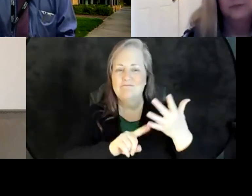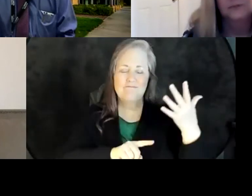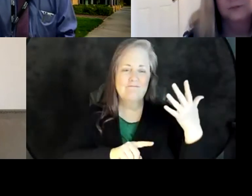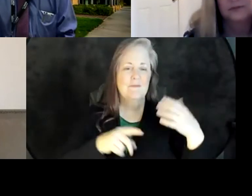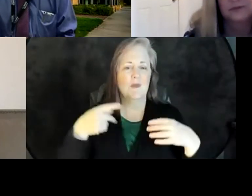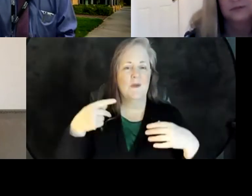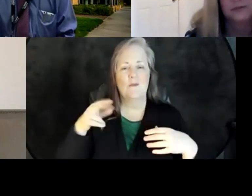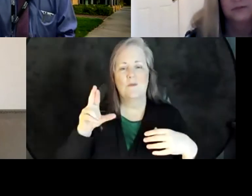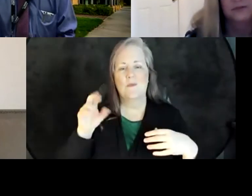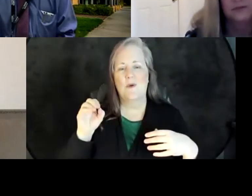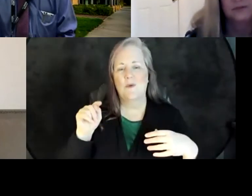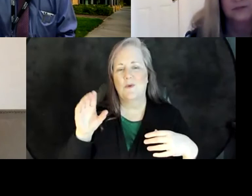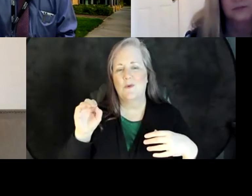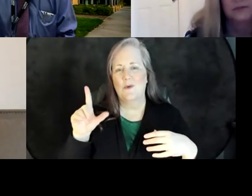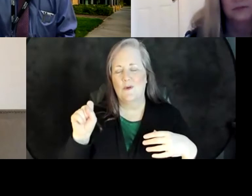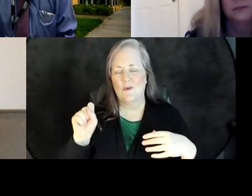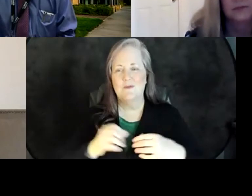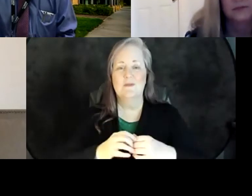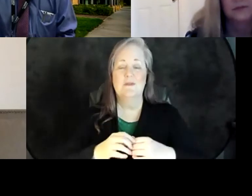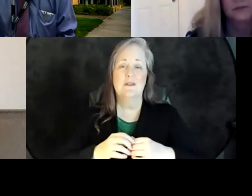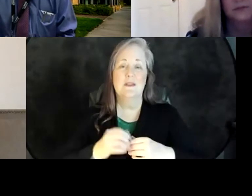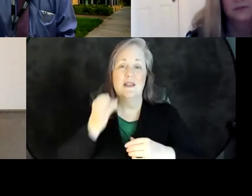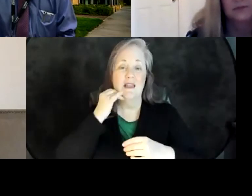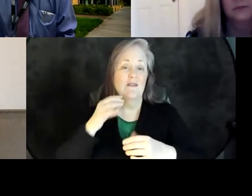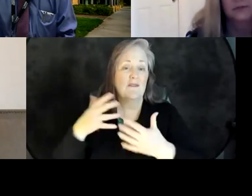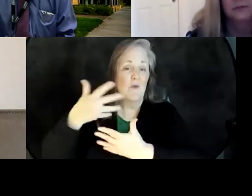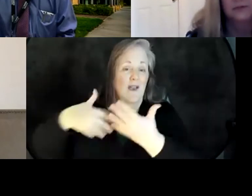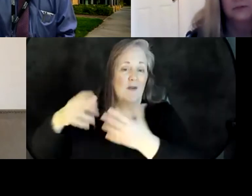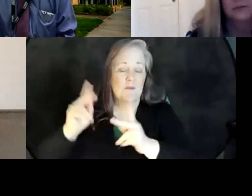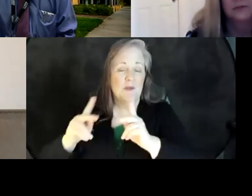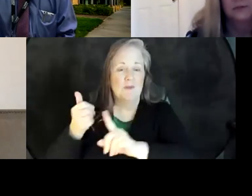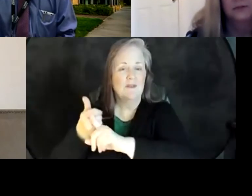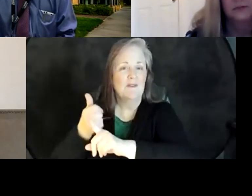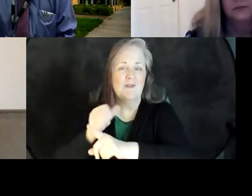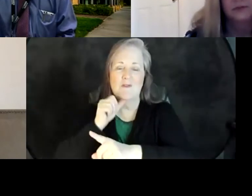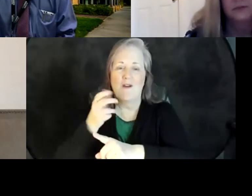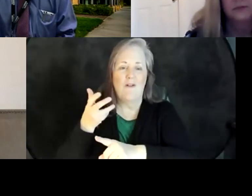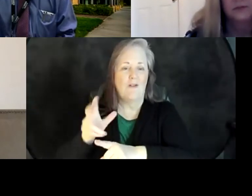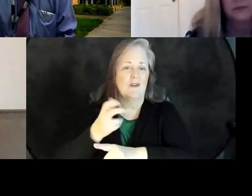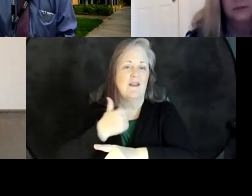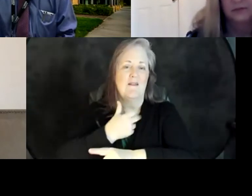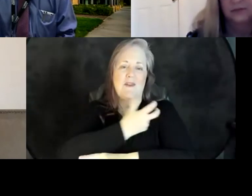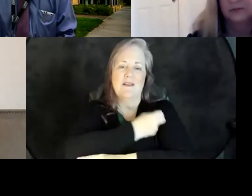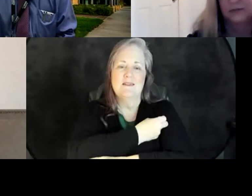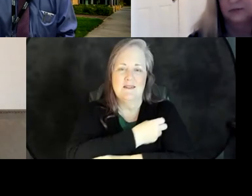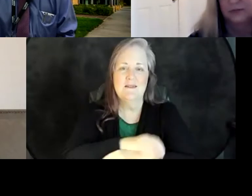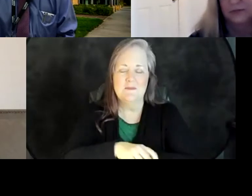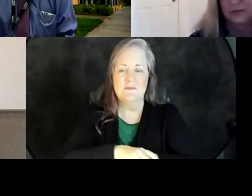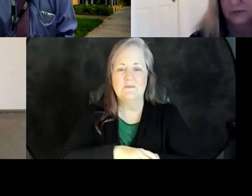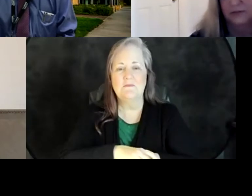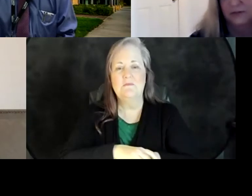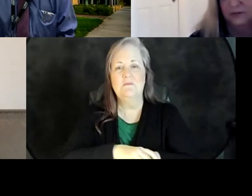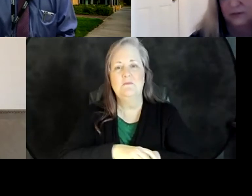protocols, at least when being involved with people who are not already vaccinated. So,